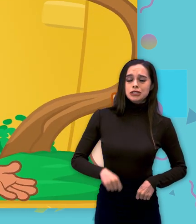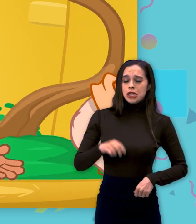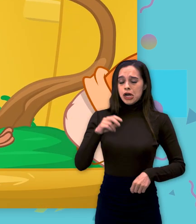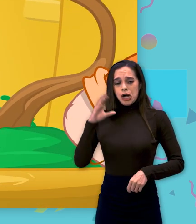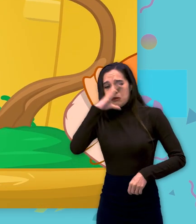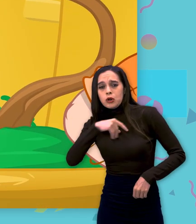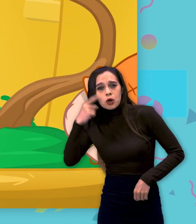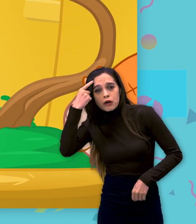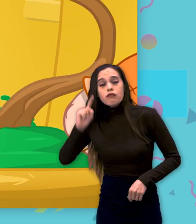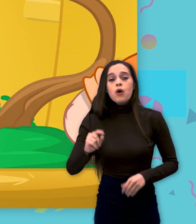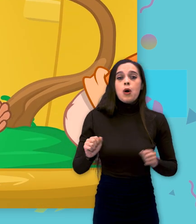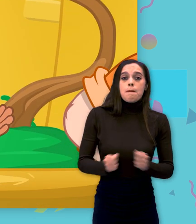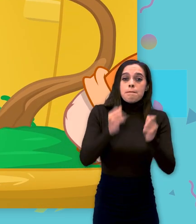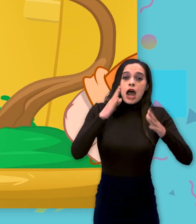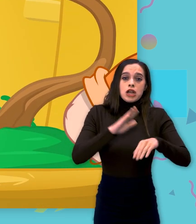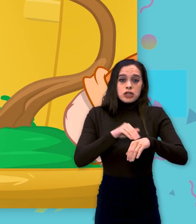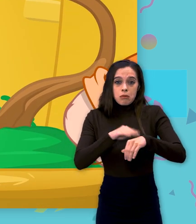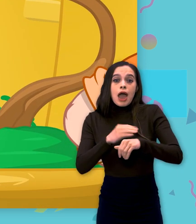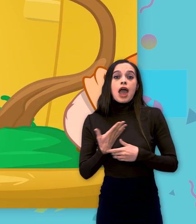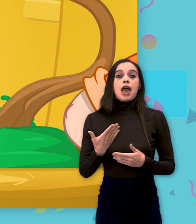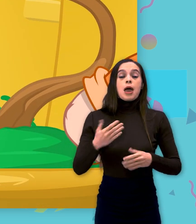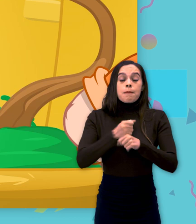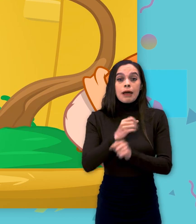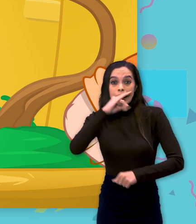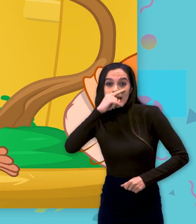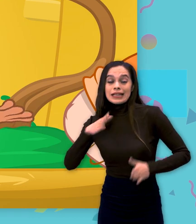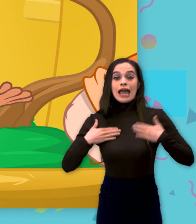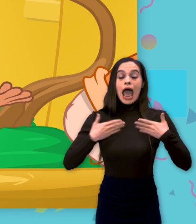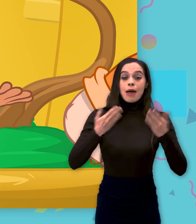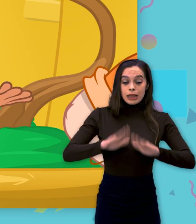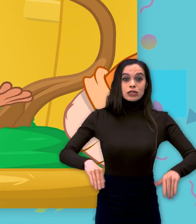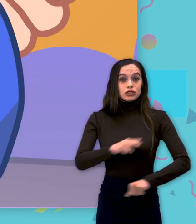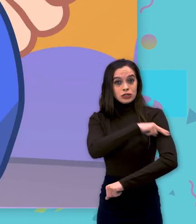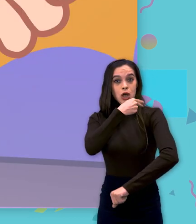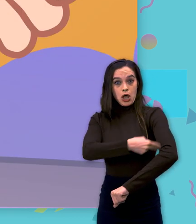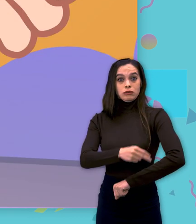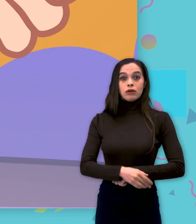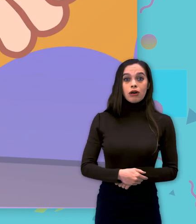Hi there. I'm looking for a magic pet to cheer up the kids at the Children's Hospital.